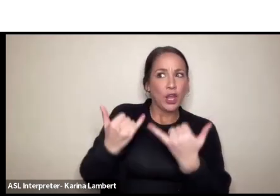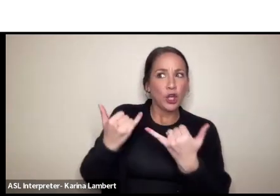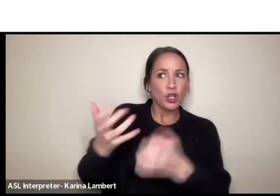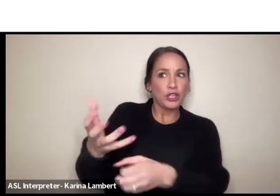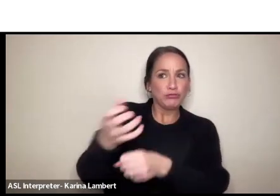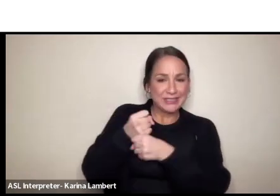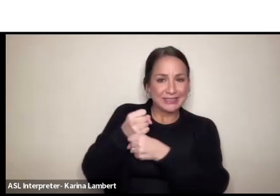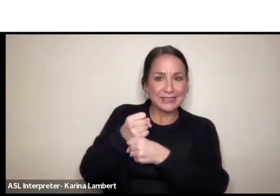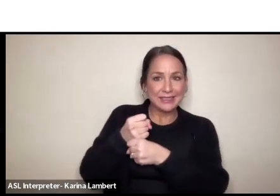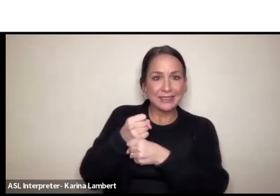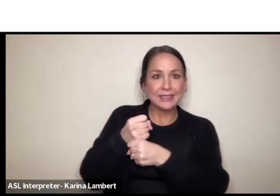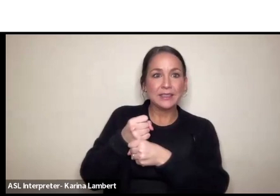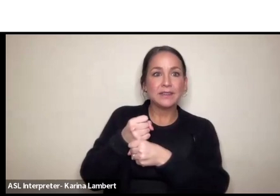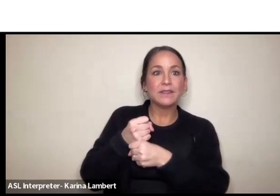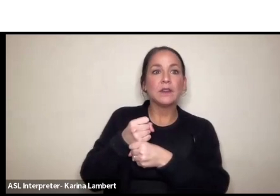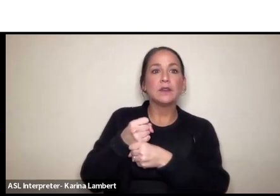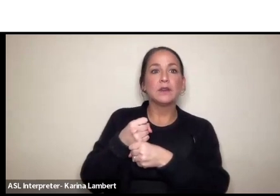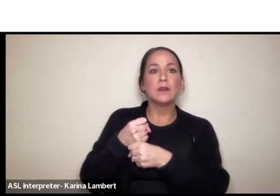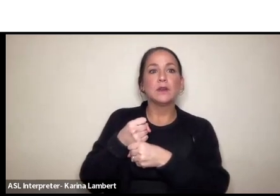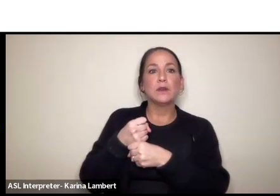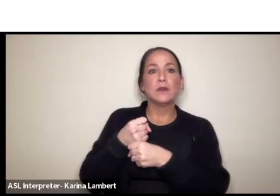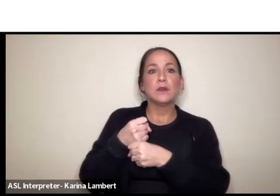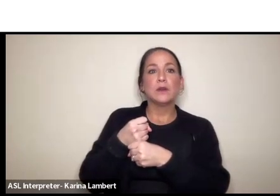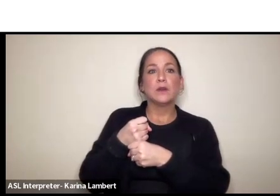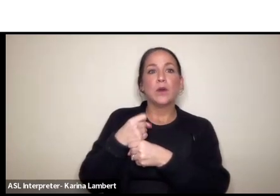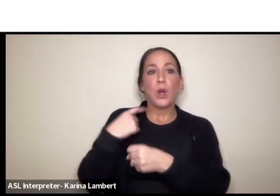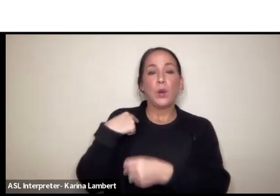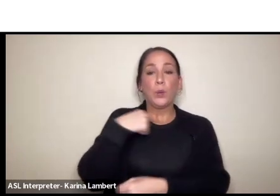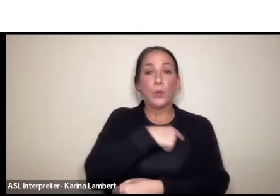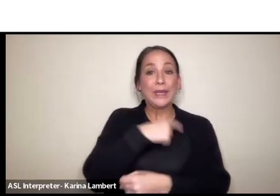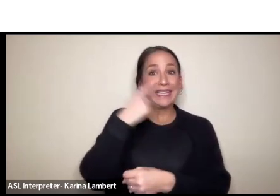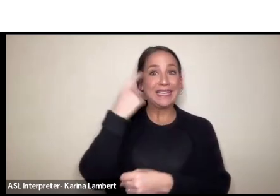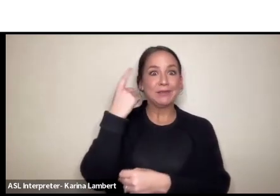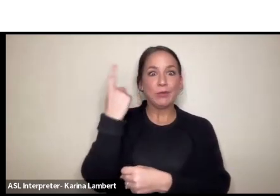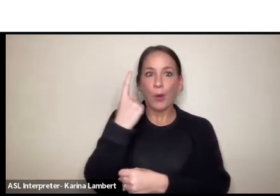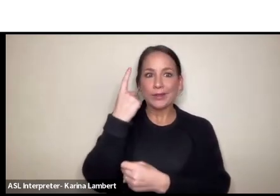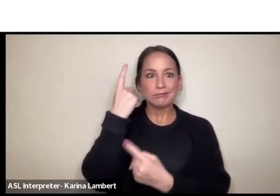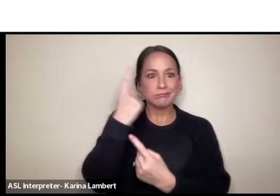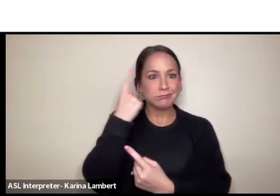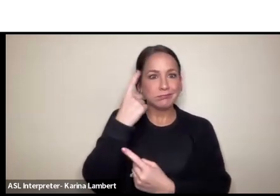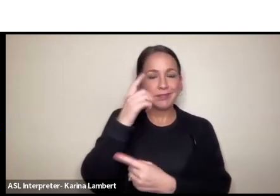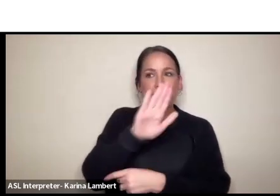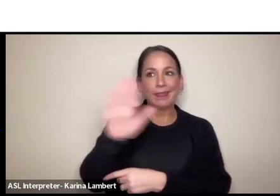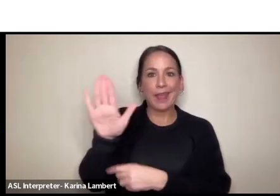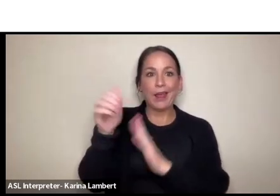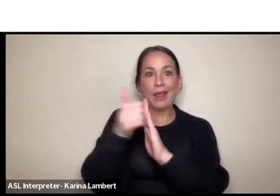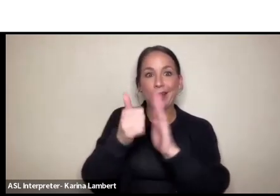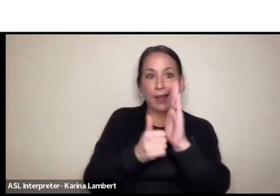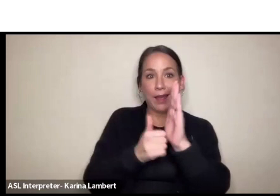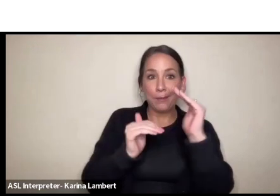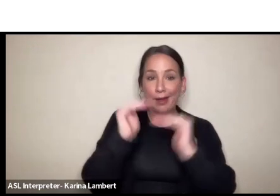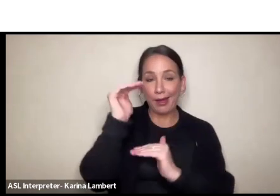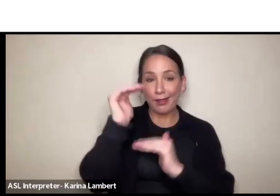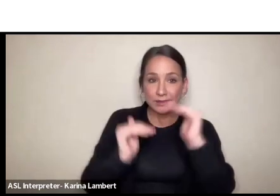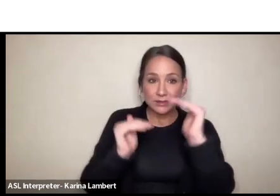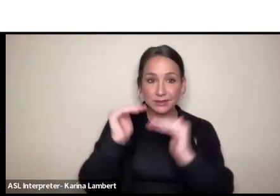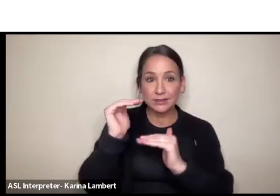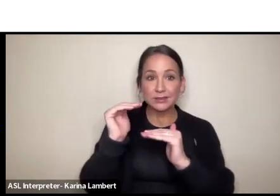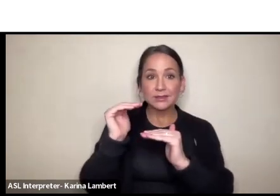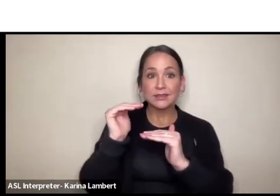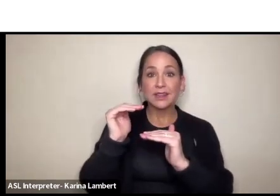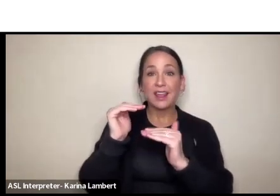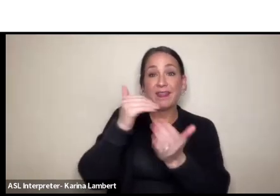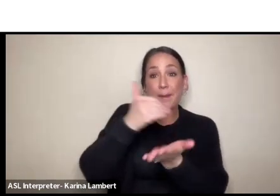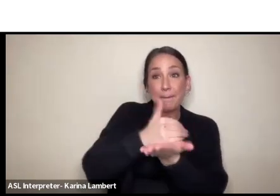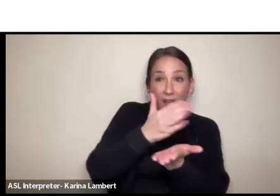trust. We take into consideration the account balance, the beneficiary's budget